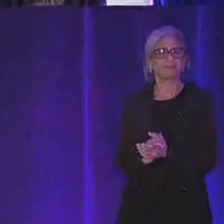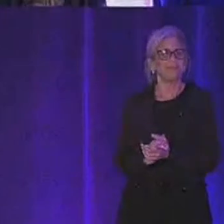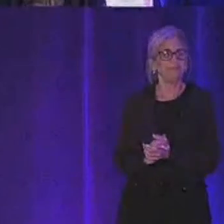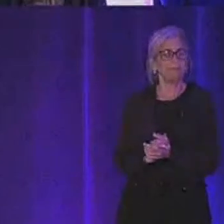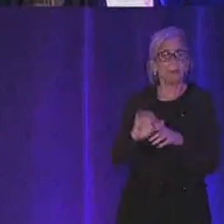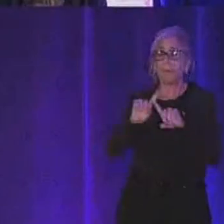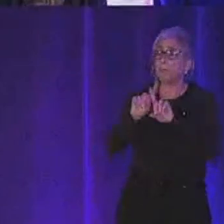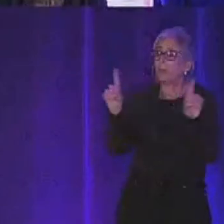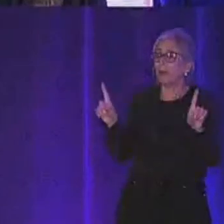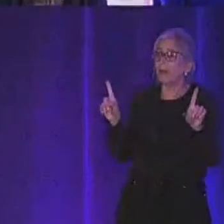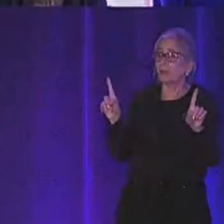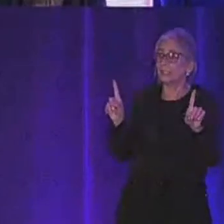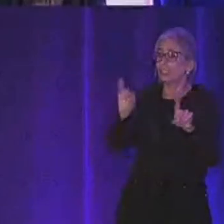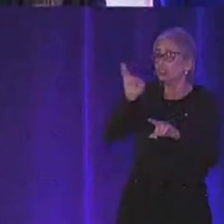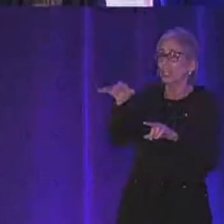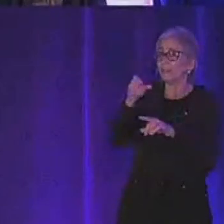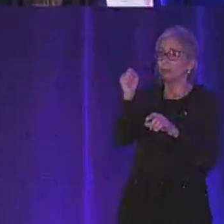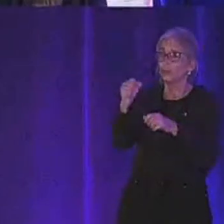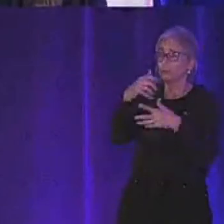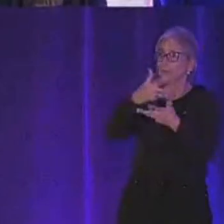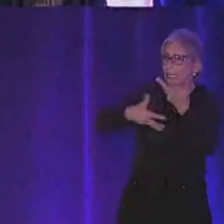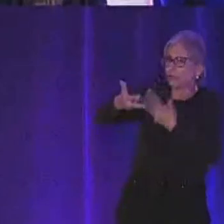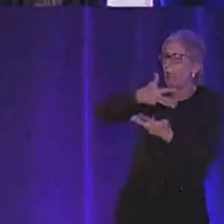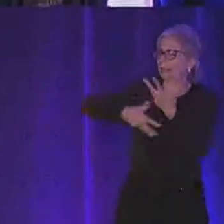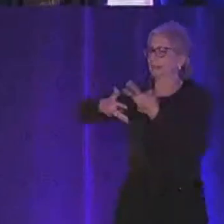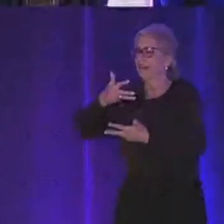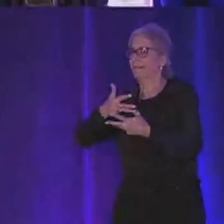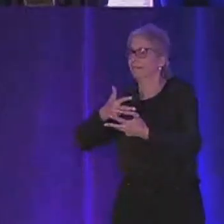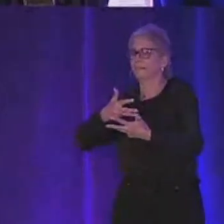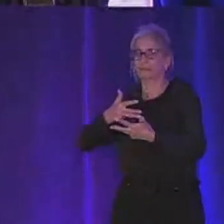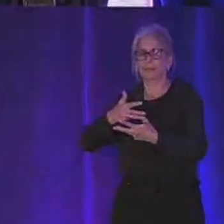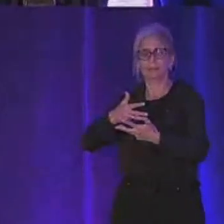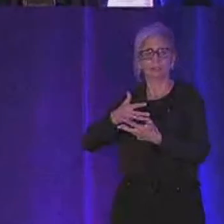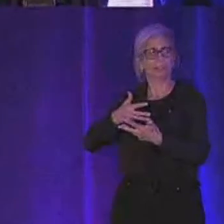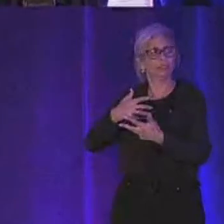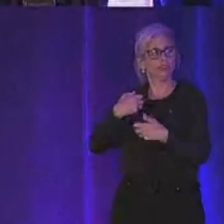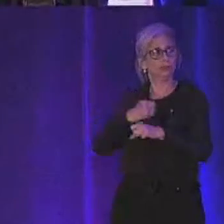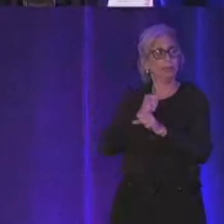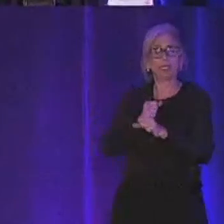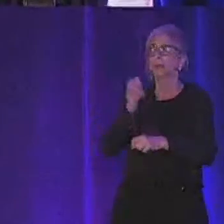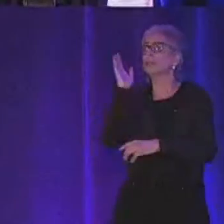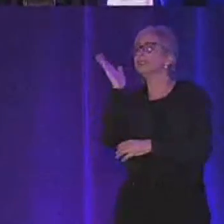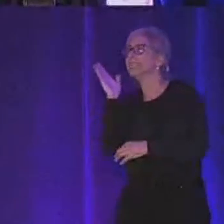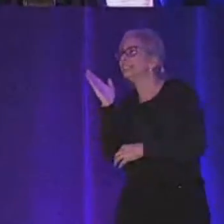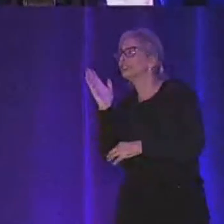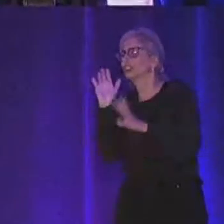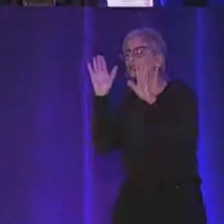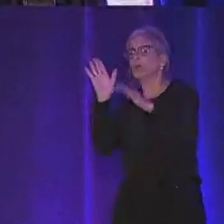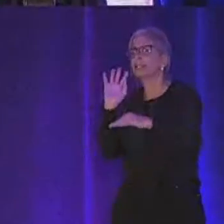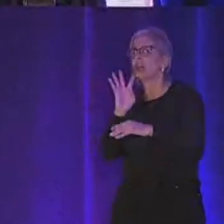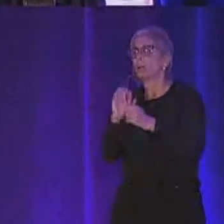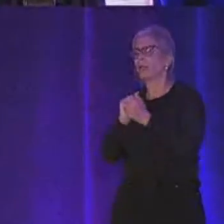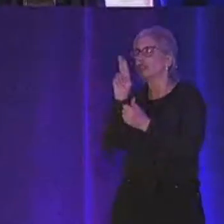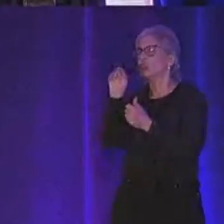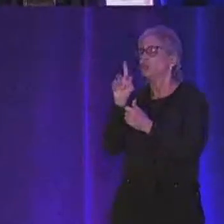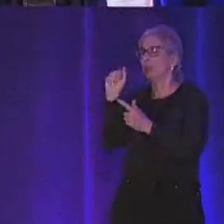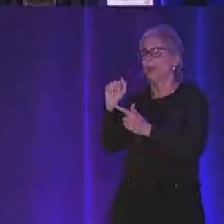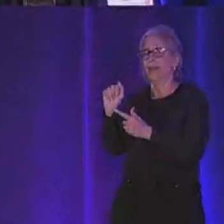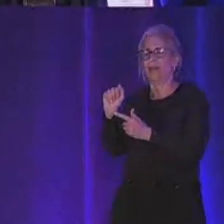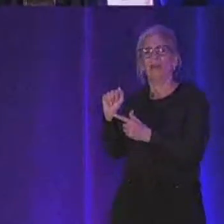But we use JavaScript to make things interactive. We use CSS, by the way, to make things presentational. Great talk by Yuna earlier today about that.